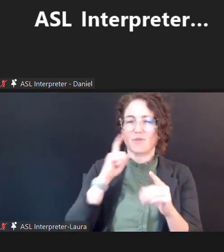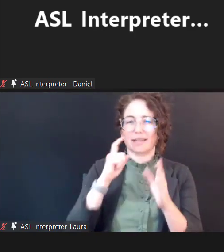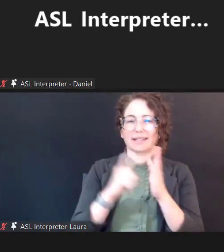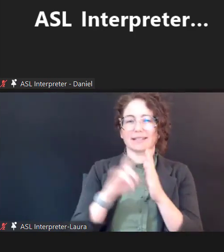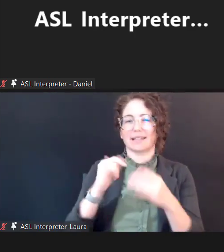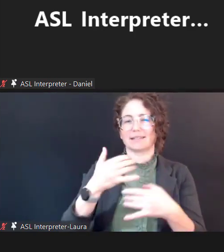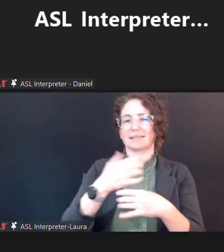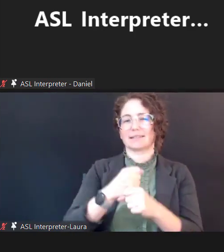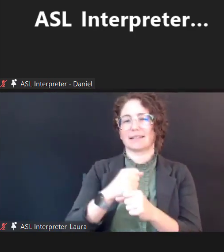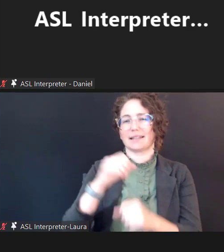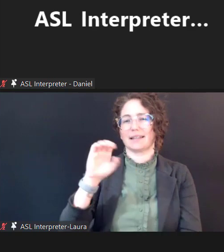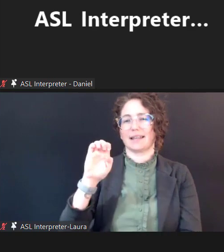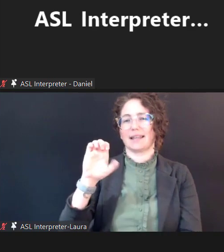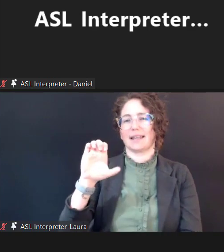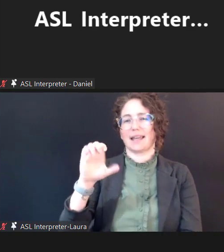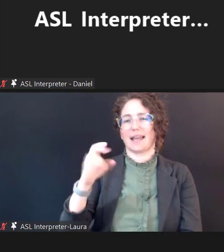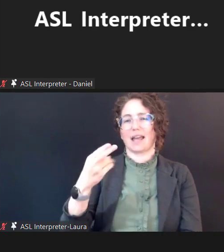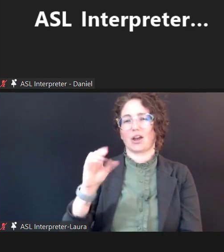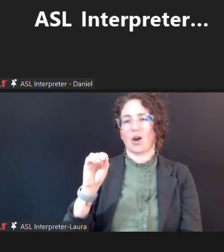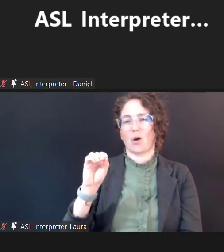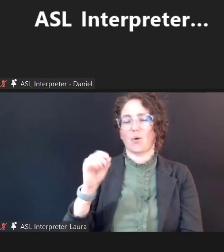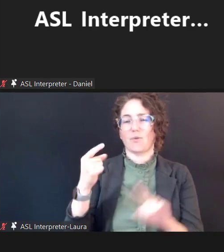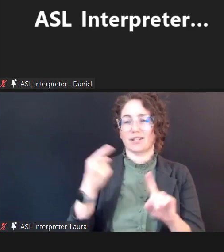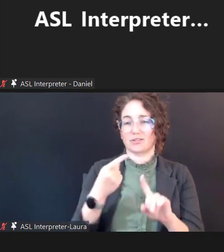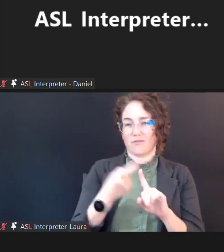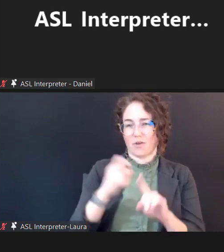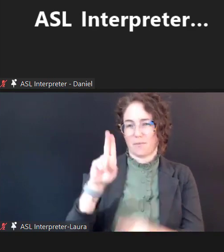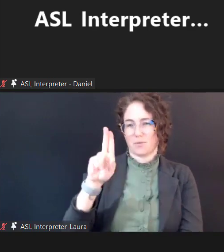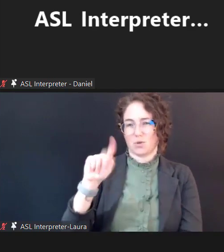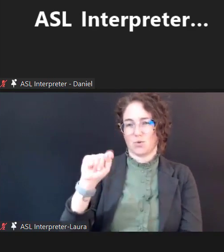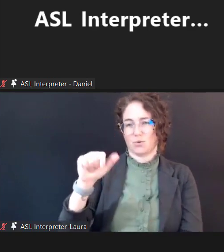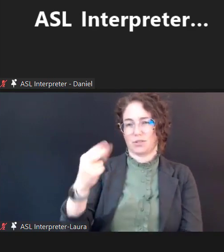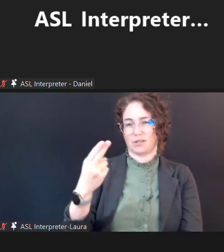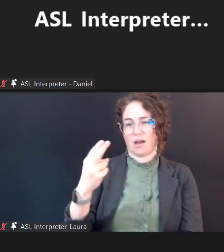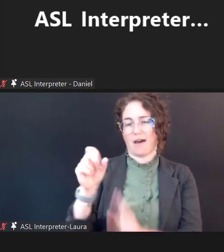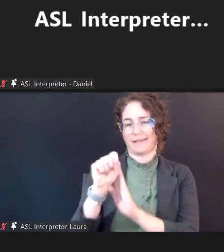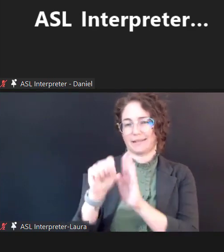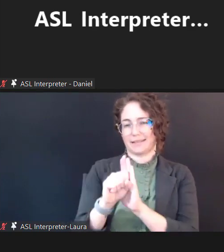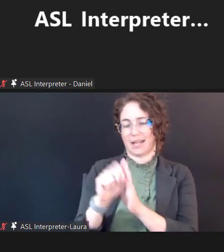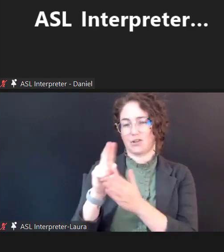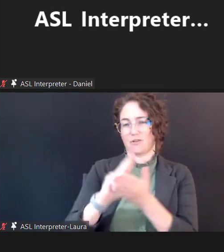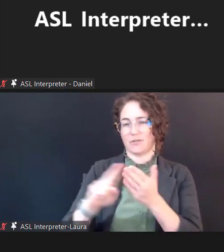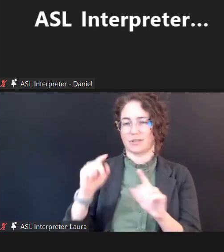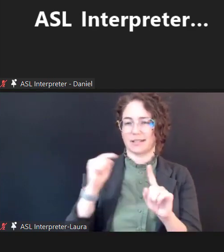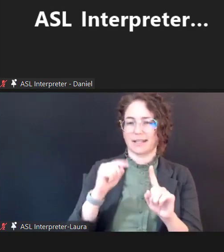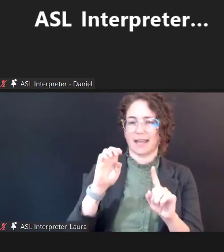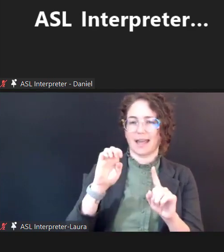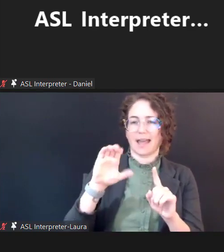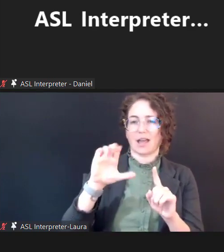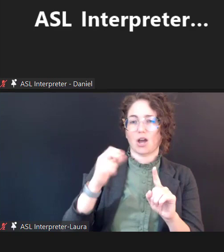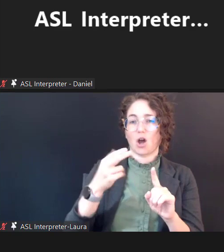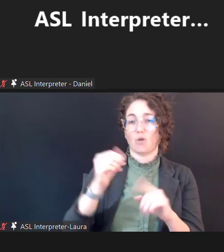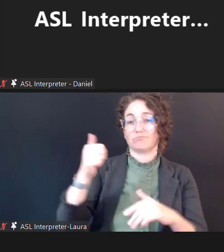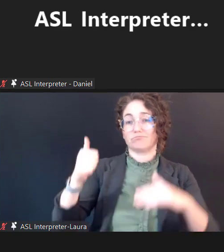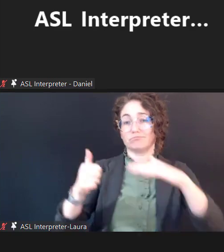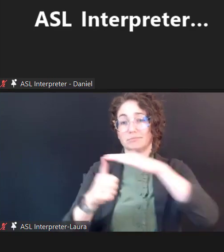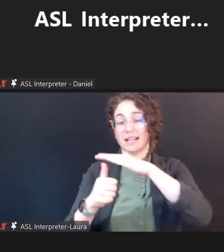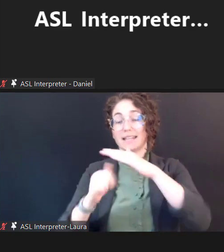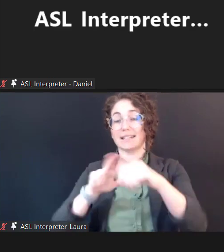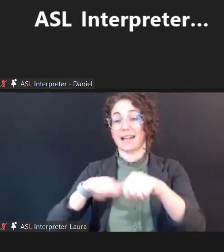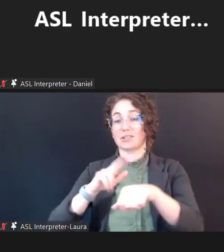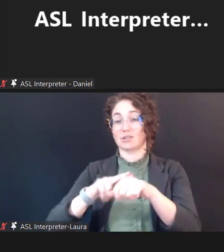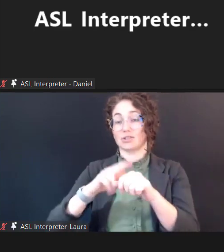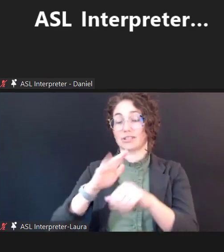ECHO initiative at Utah State University. The ECHO initiative is housed within the National